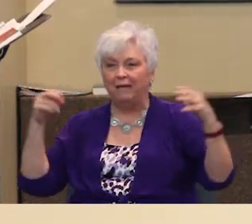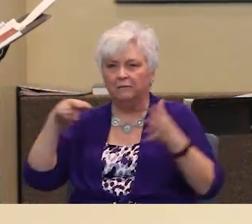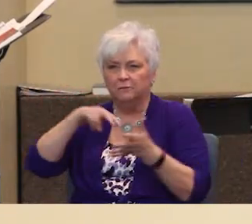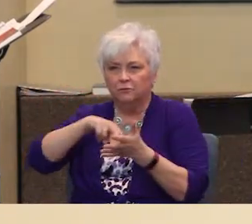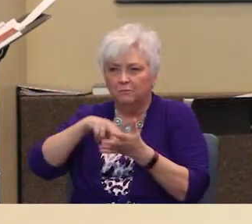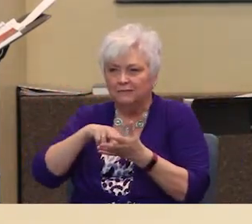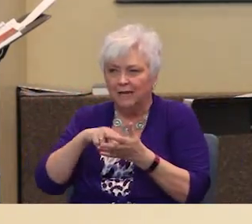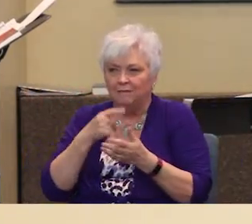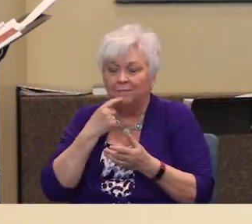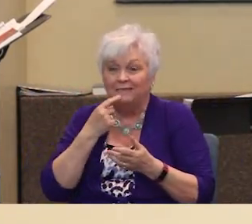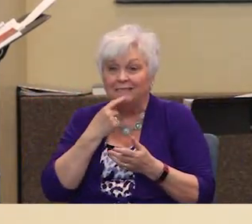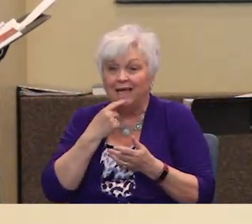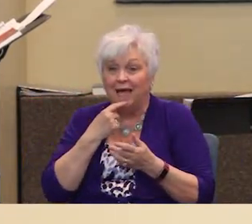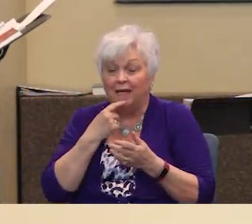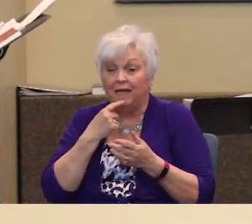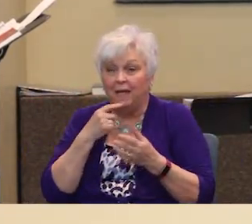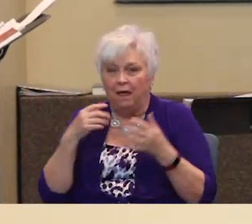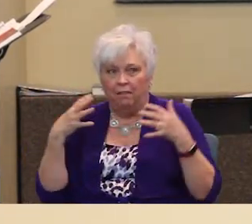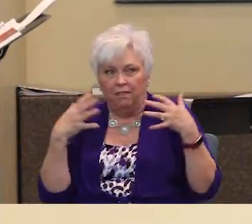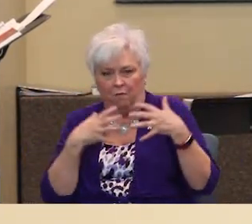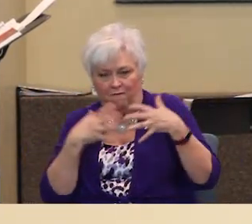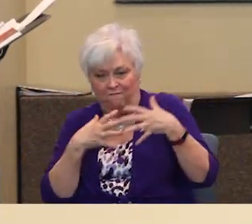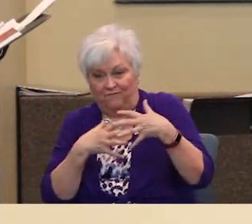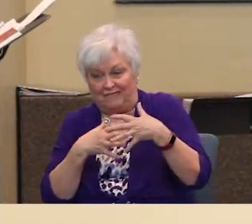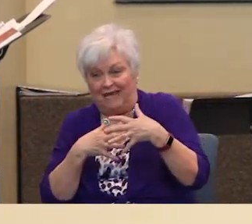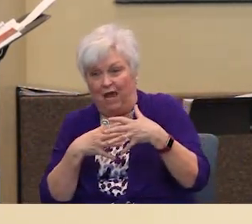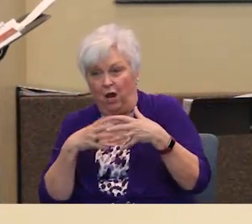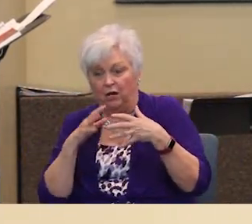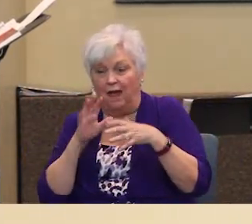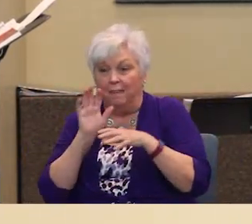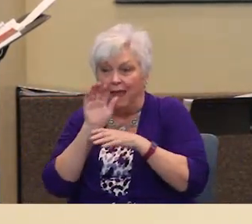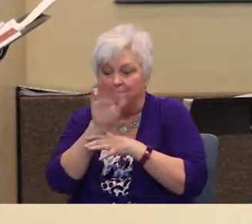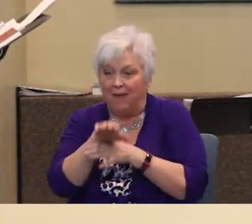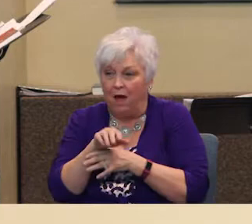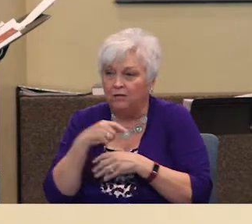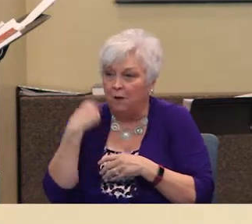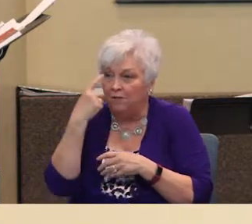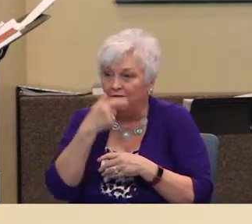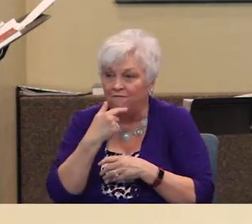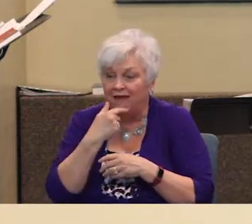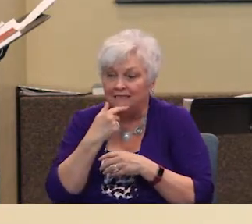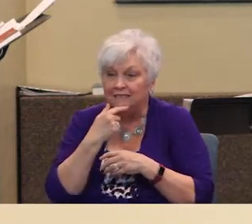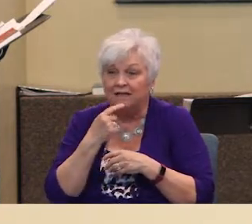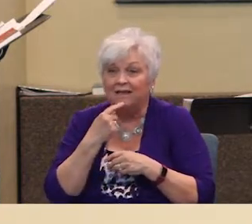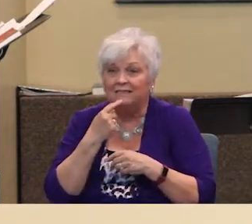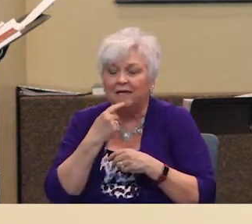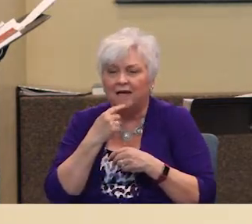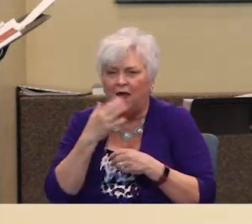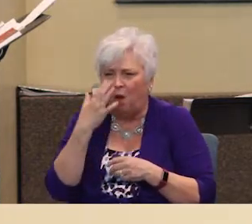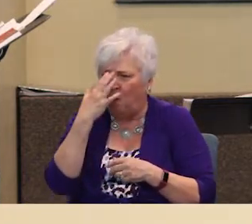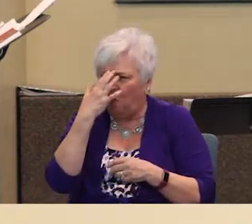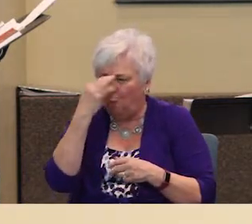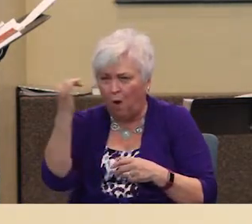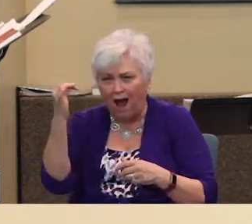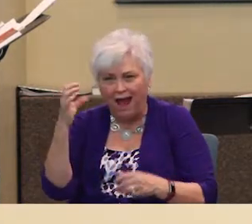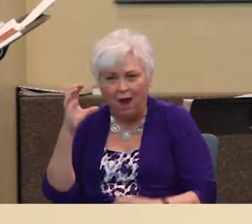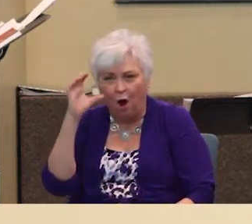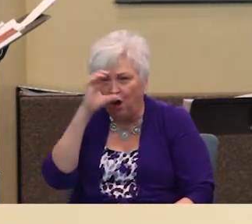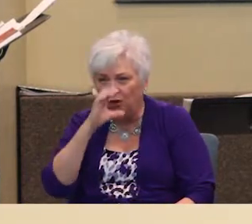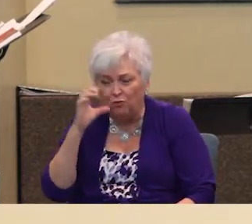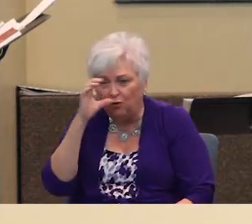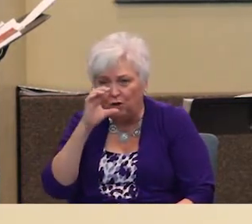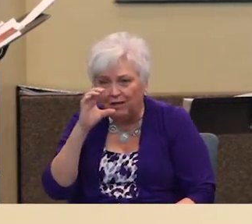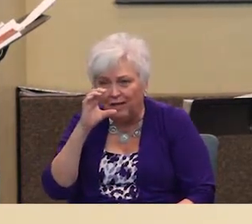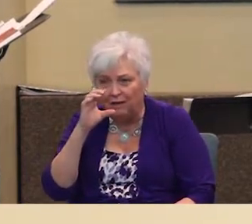them. In their fright, the women bowed down with their faces to the ground. But the men said to them, "Why do you look for